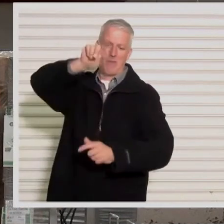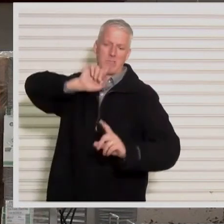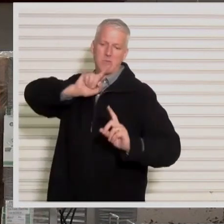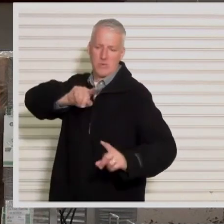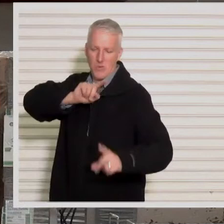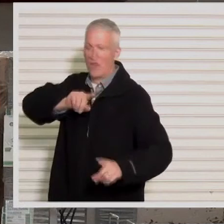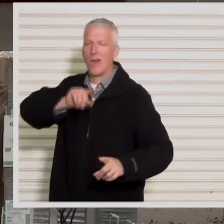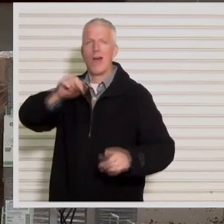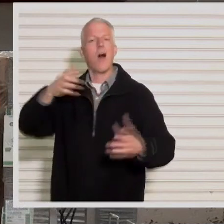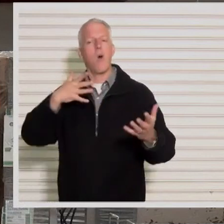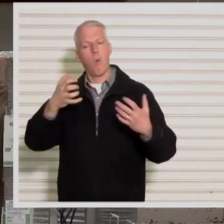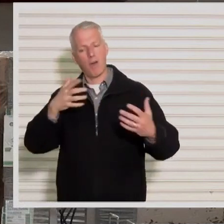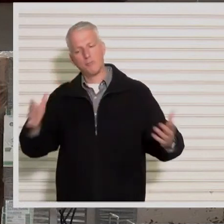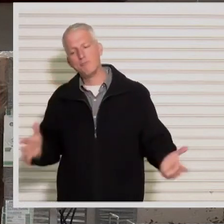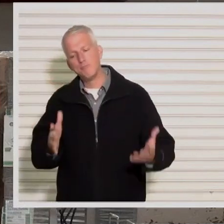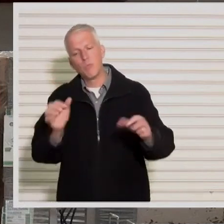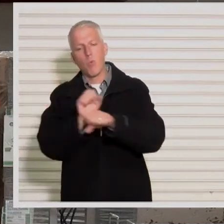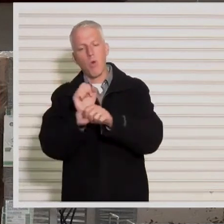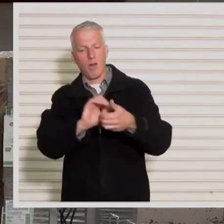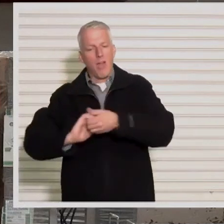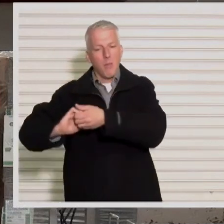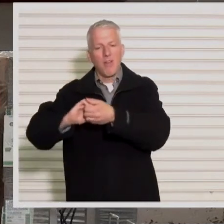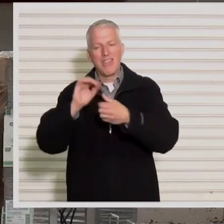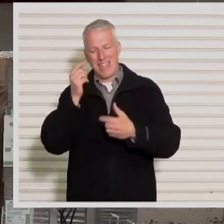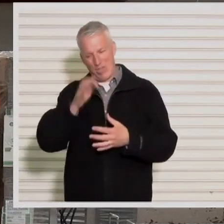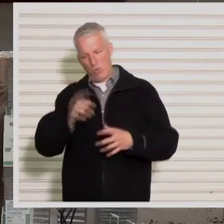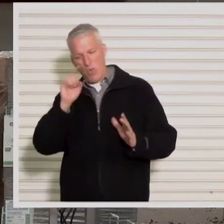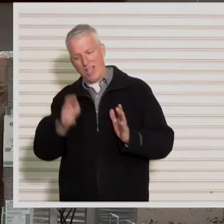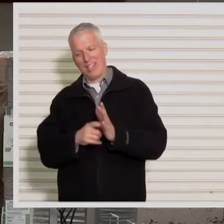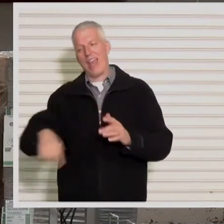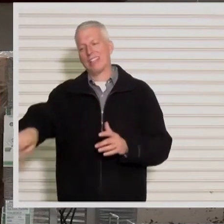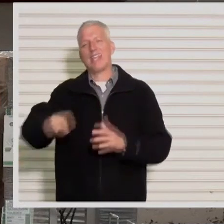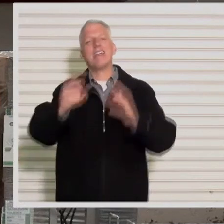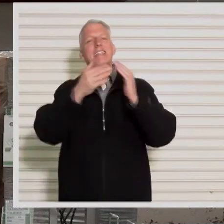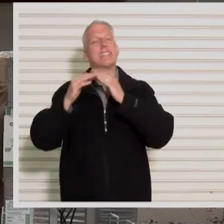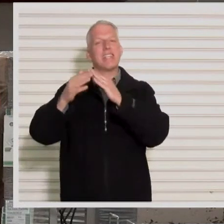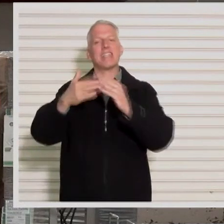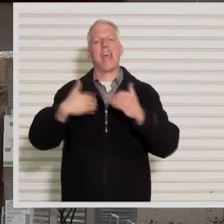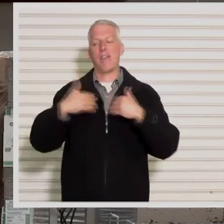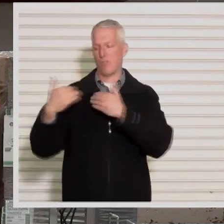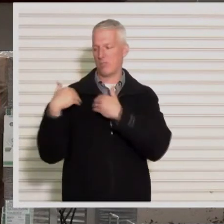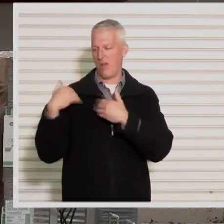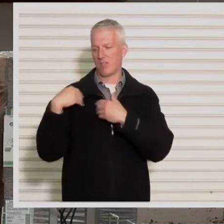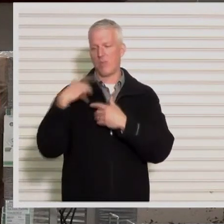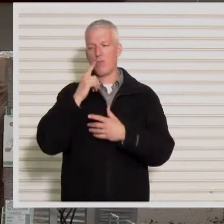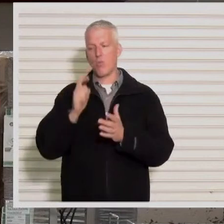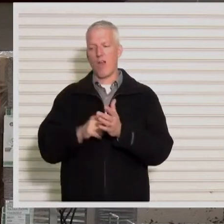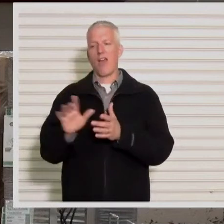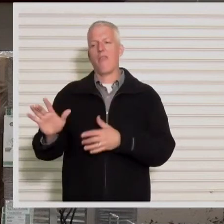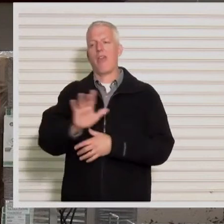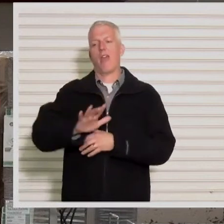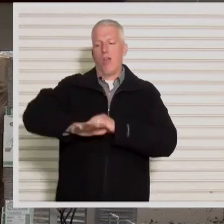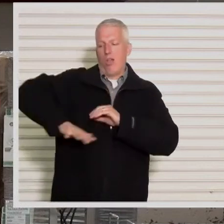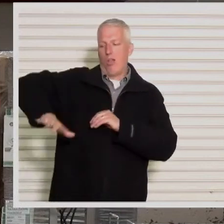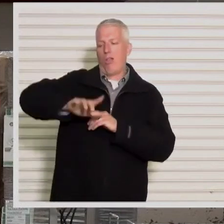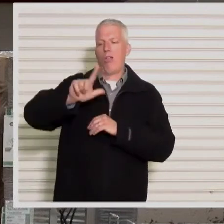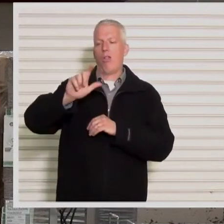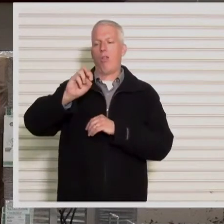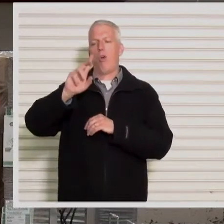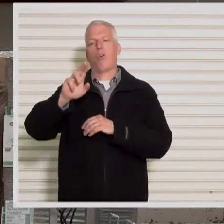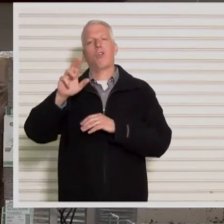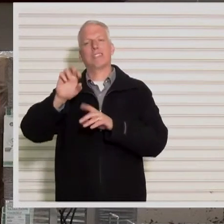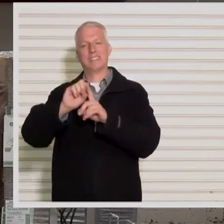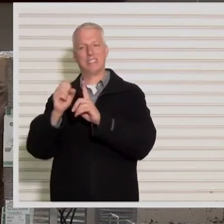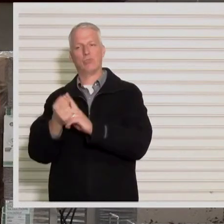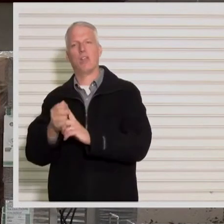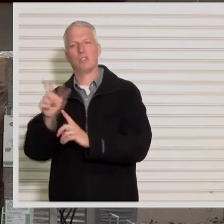the role and responsibility that cities and counties have to address local conditions and make local determinations for